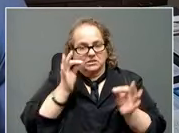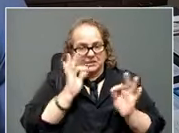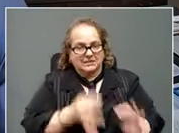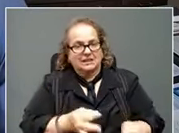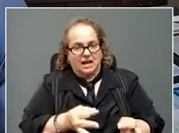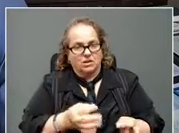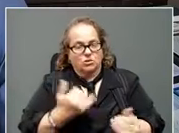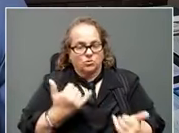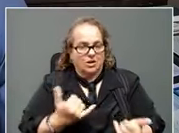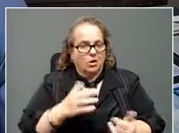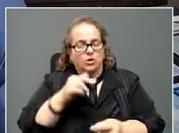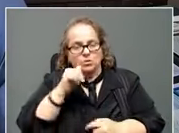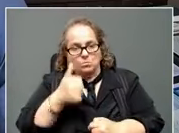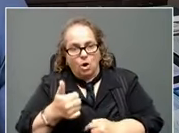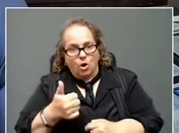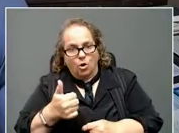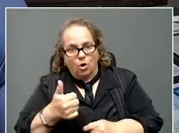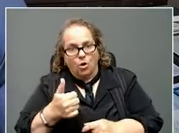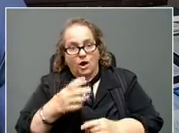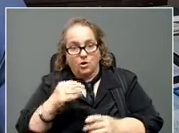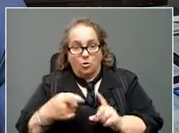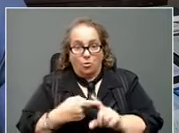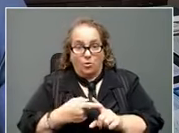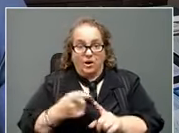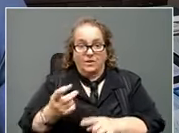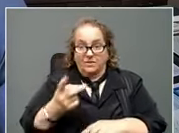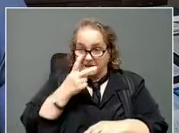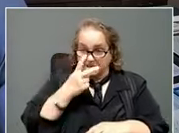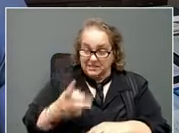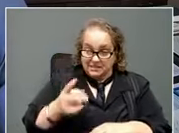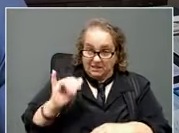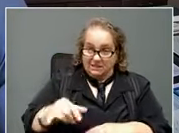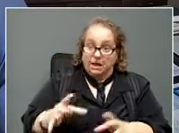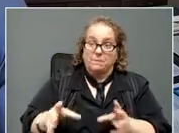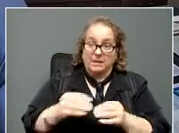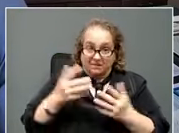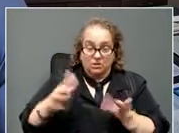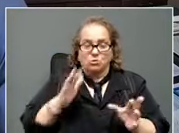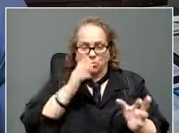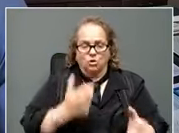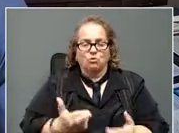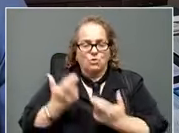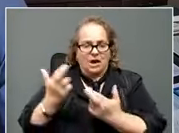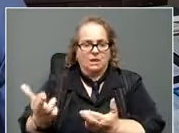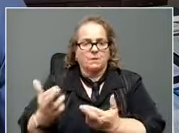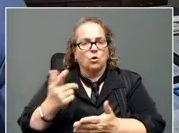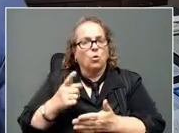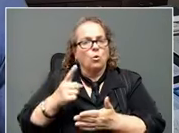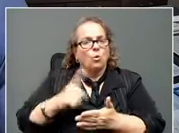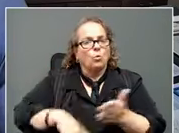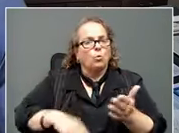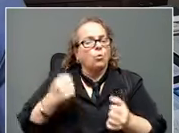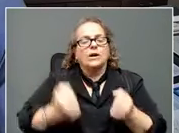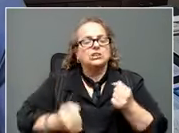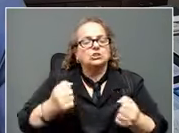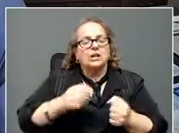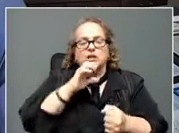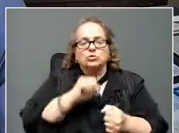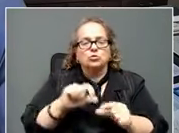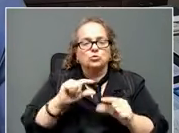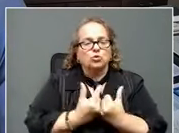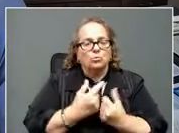tomorrow. And when ACIP meets, they'll recommend what age groups they think it's appropriate for, and